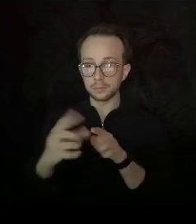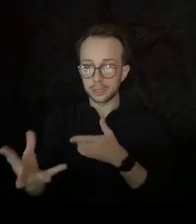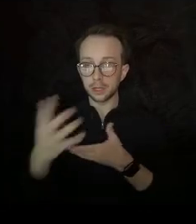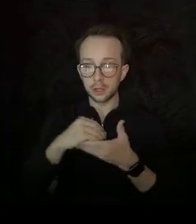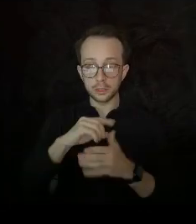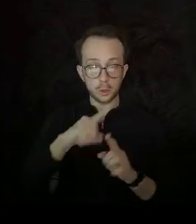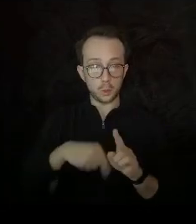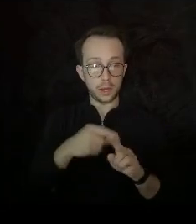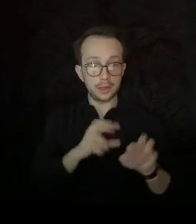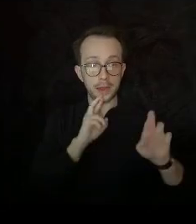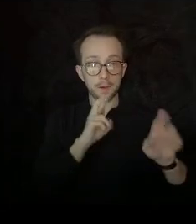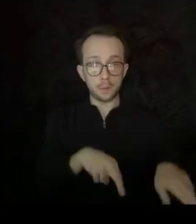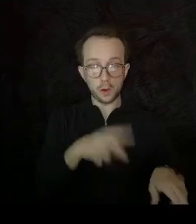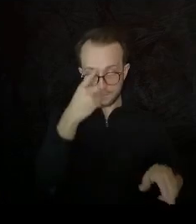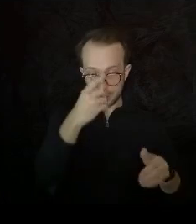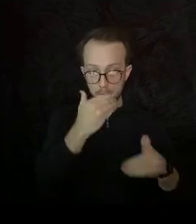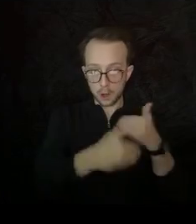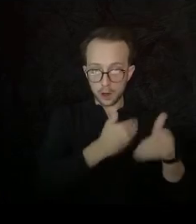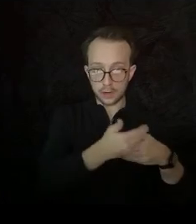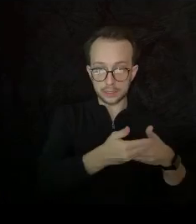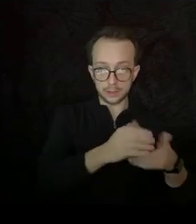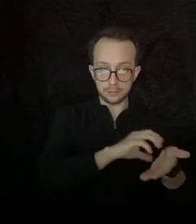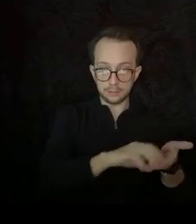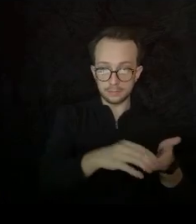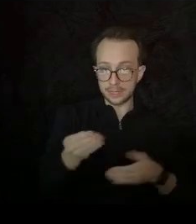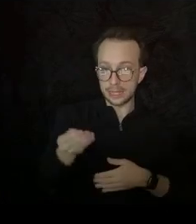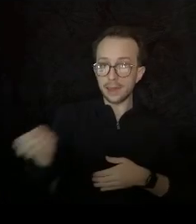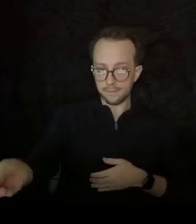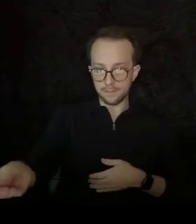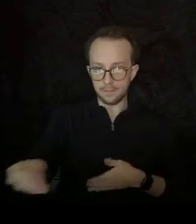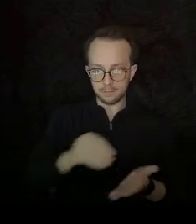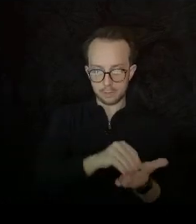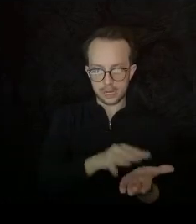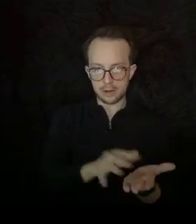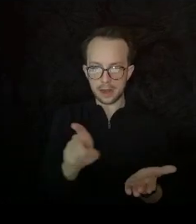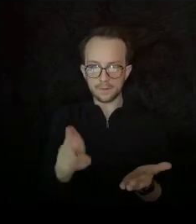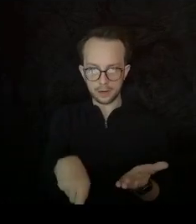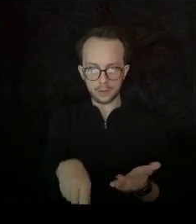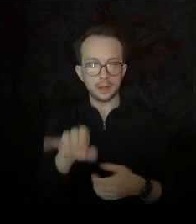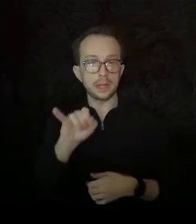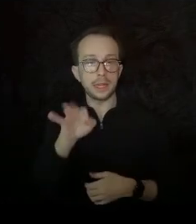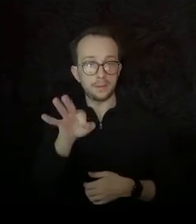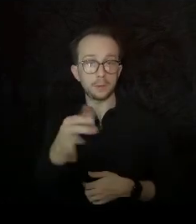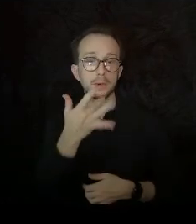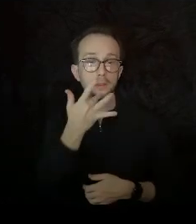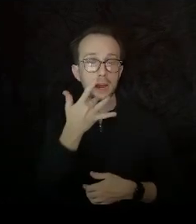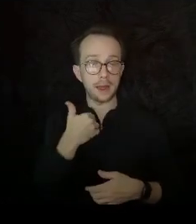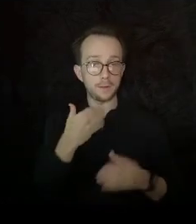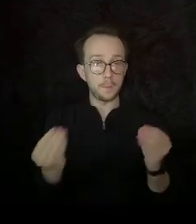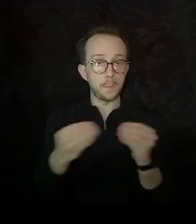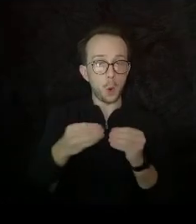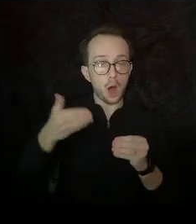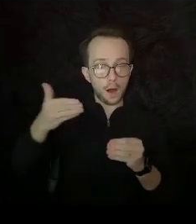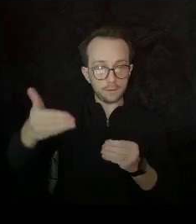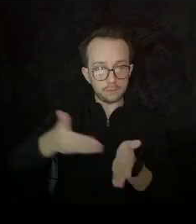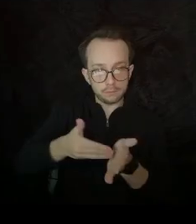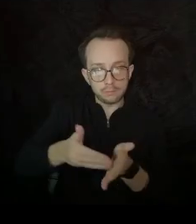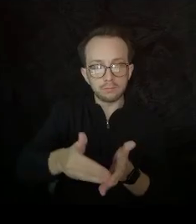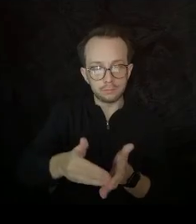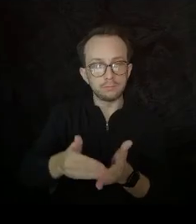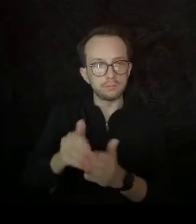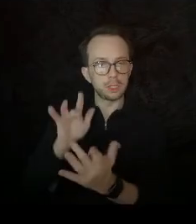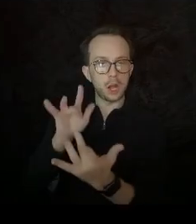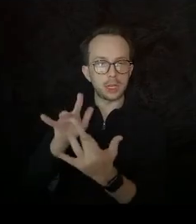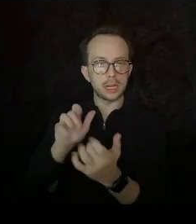progress will be given to the parents. If you're wanting additional progress updates at other times, reach out to your